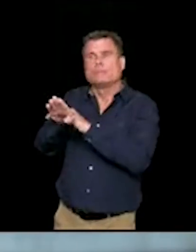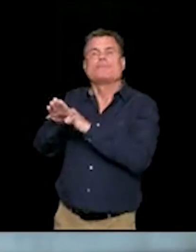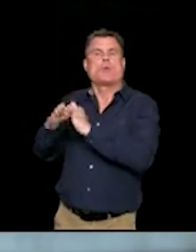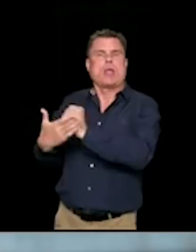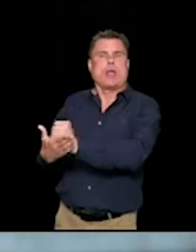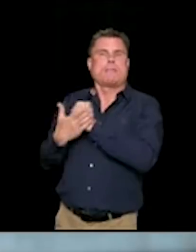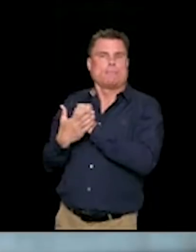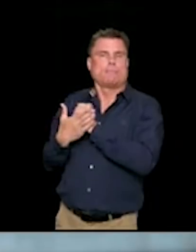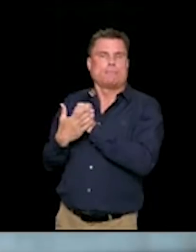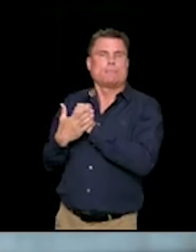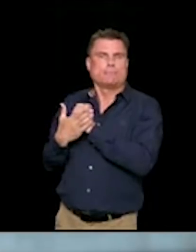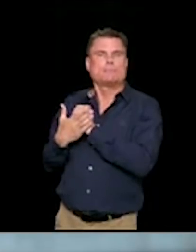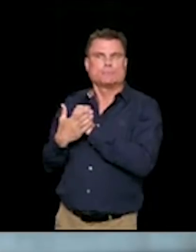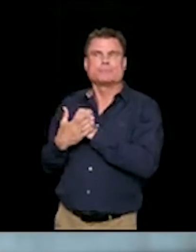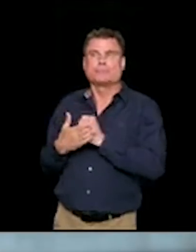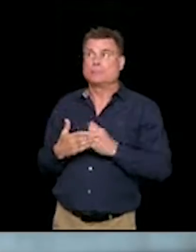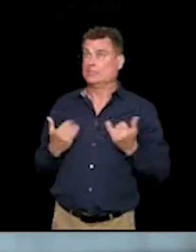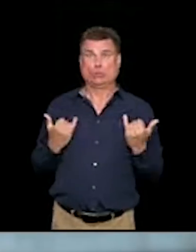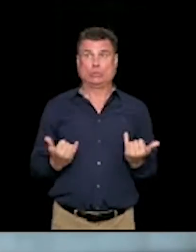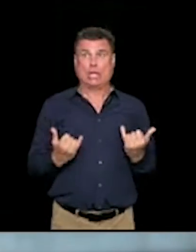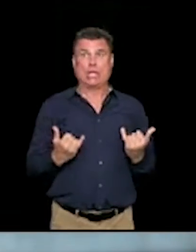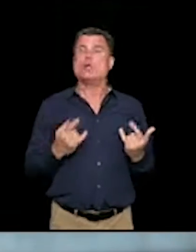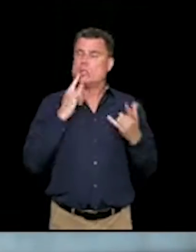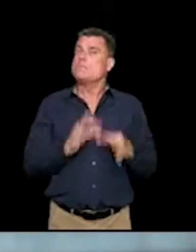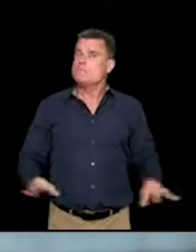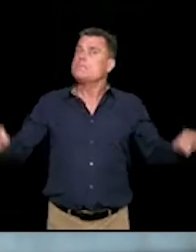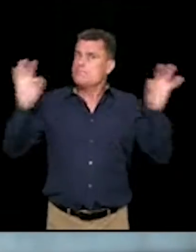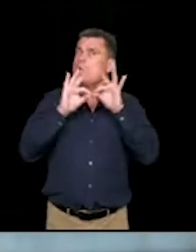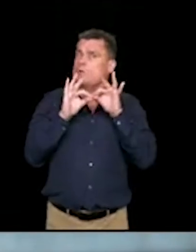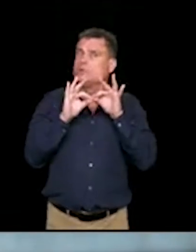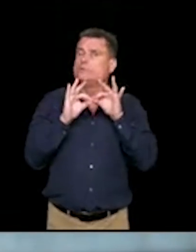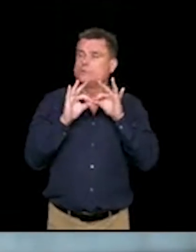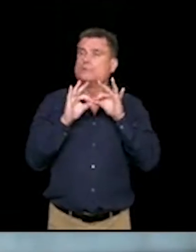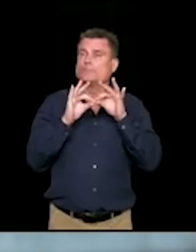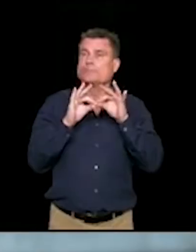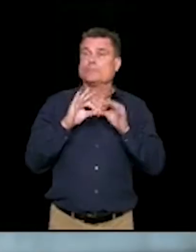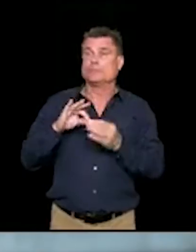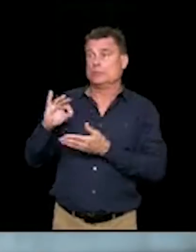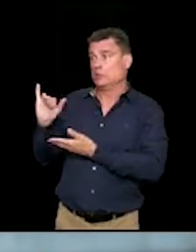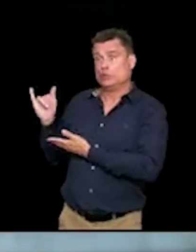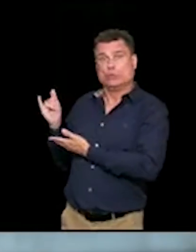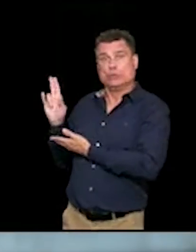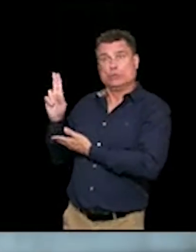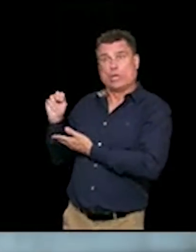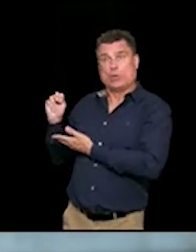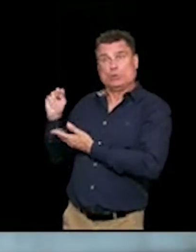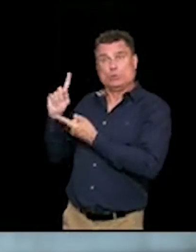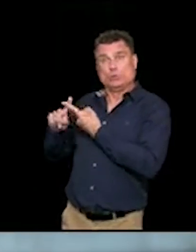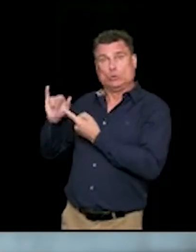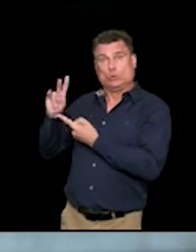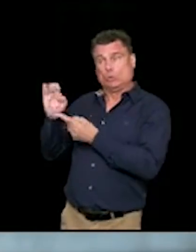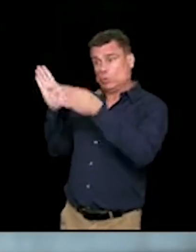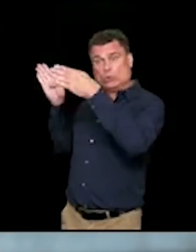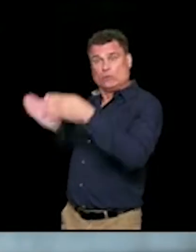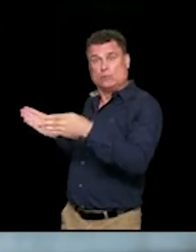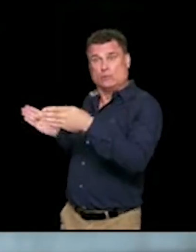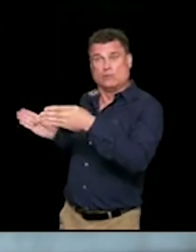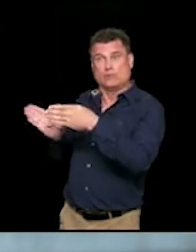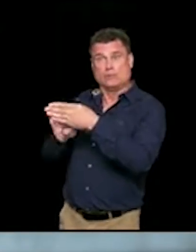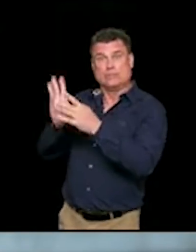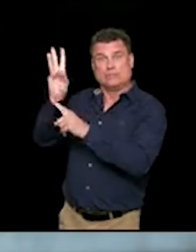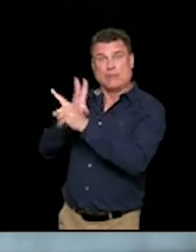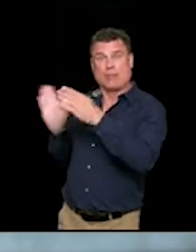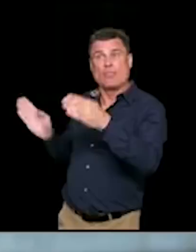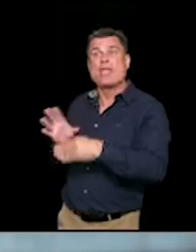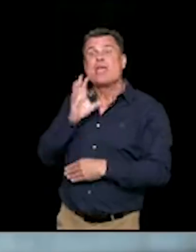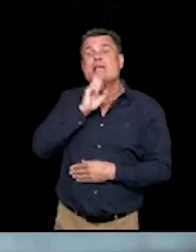need to cope with addictions is more important now than it ever has been before. Between January and June of this